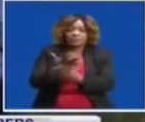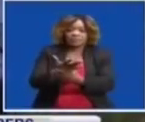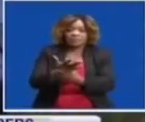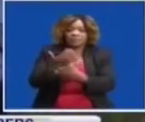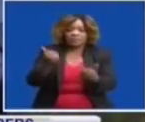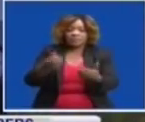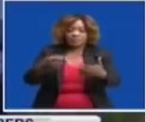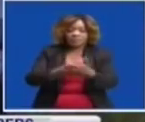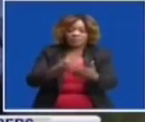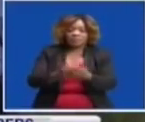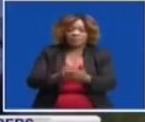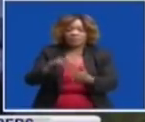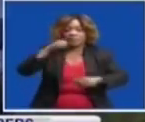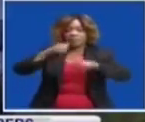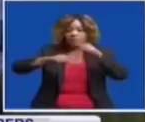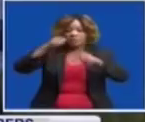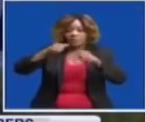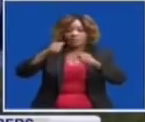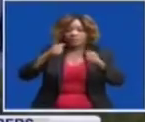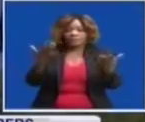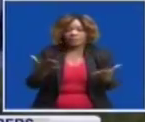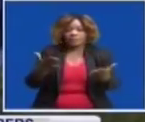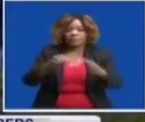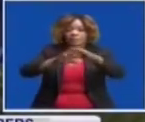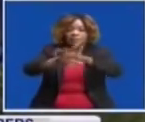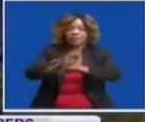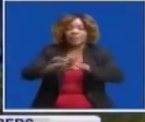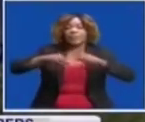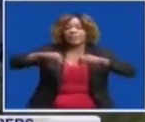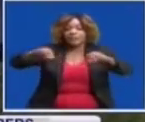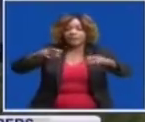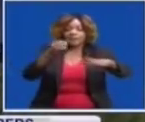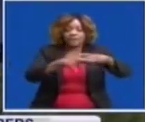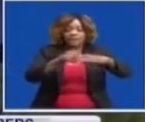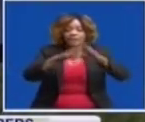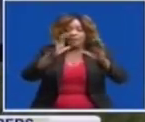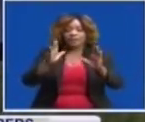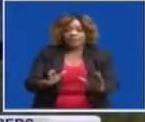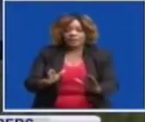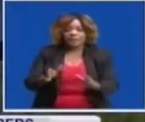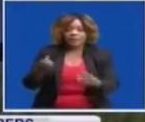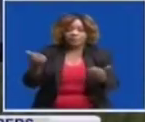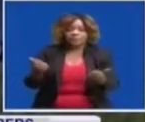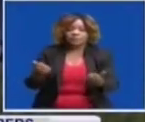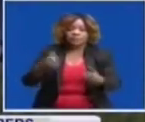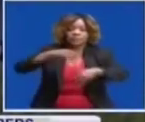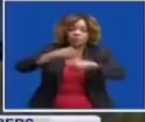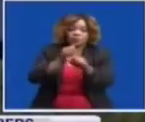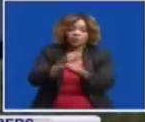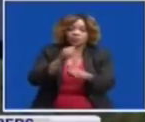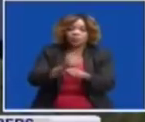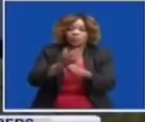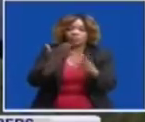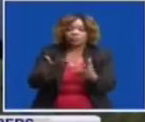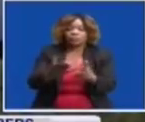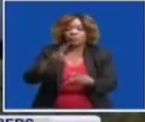lure investment in the agricultural sector, that many of the investors become here, be anchor investors and create some